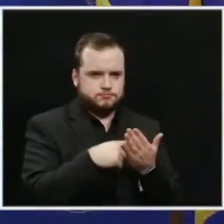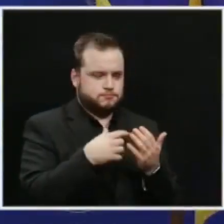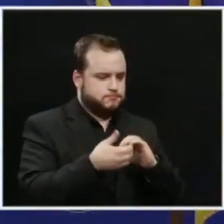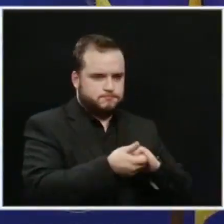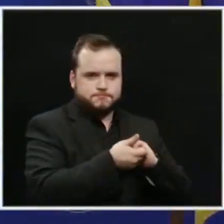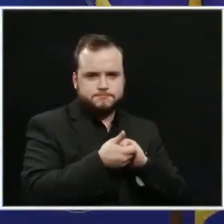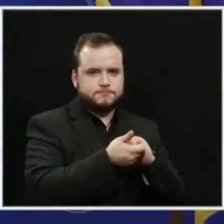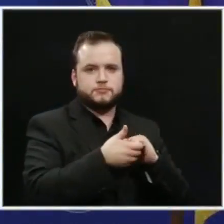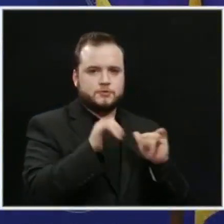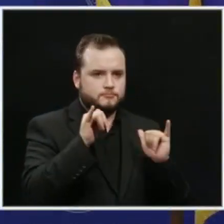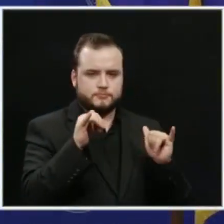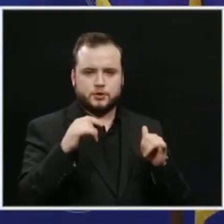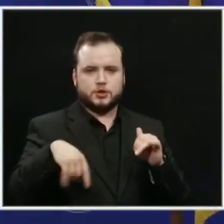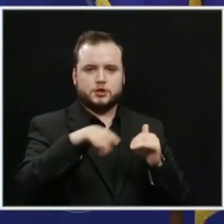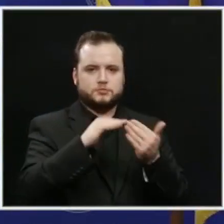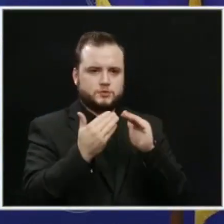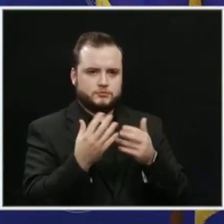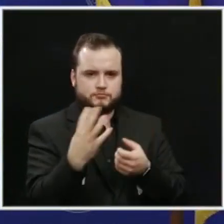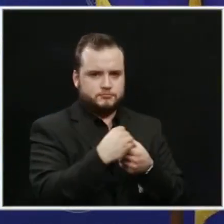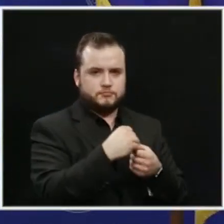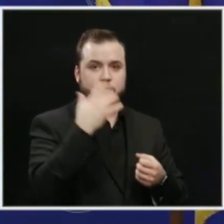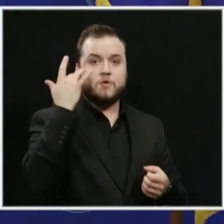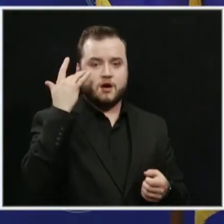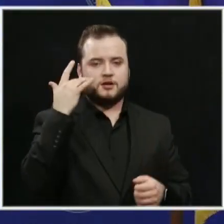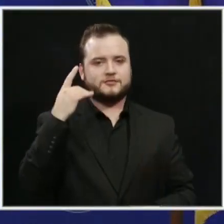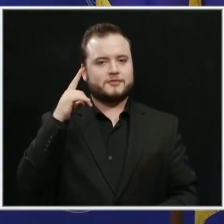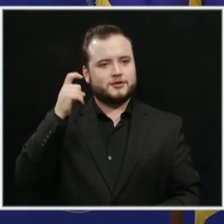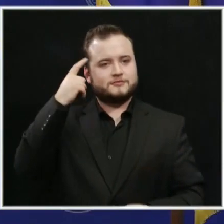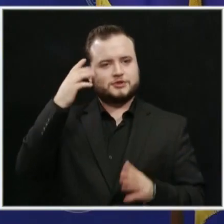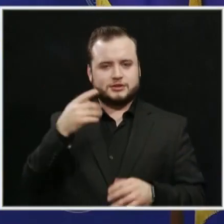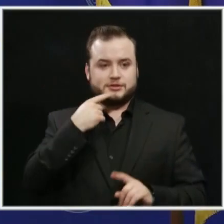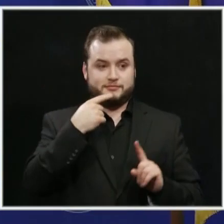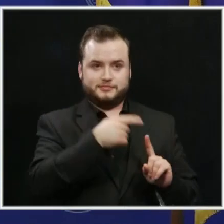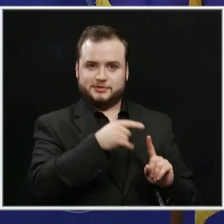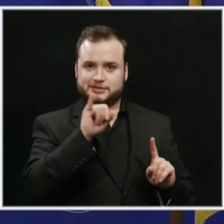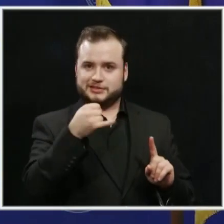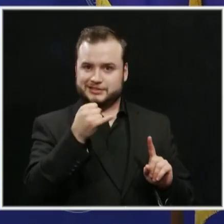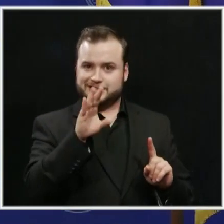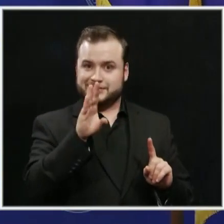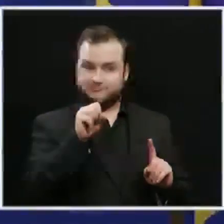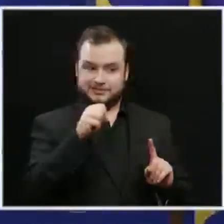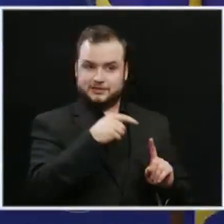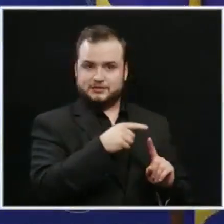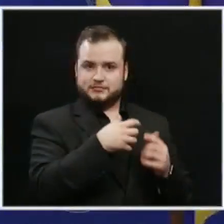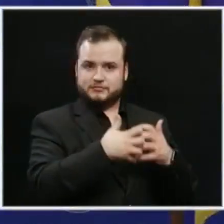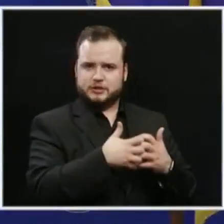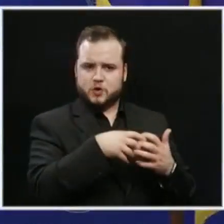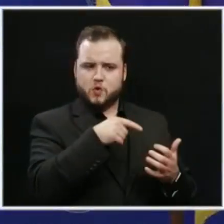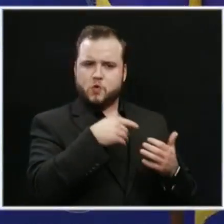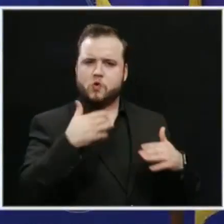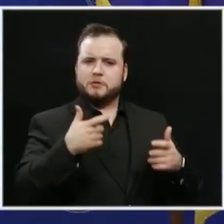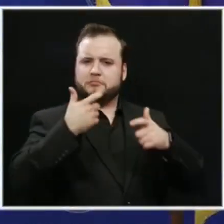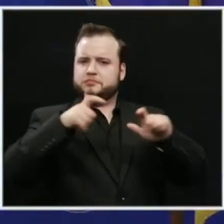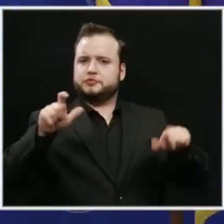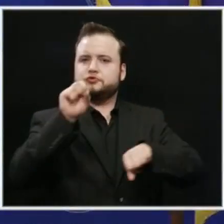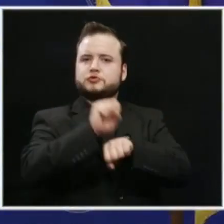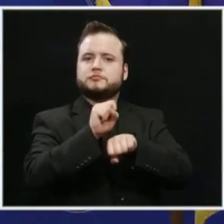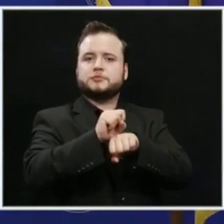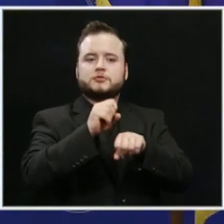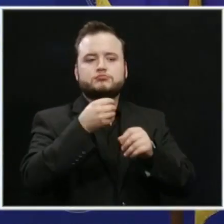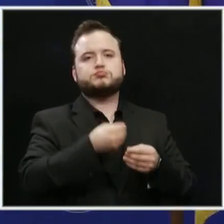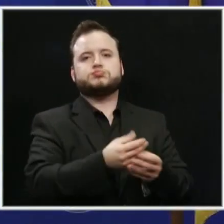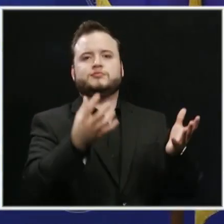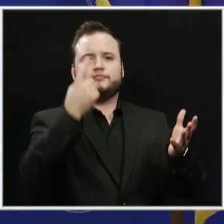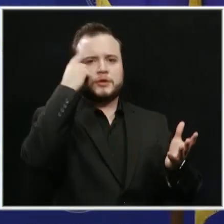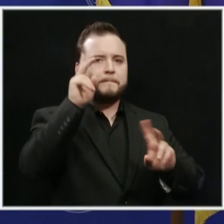said, this is not only an anchor of the community economically, but we know that there is spread in the community now, and so this needs to be